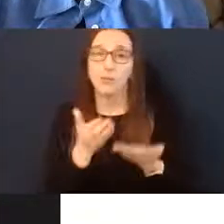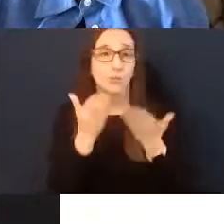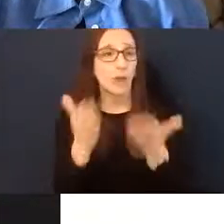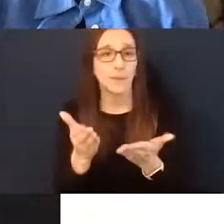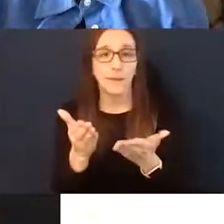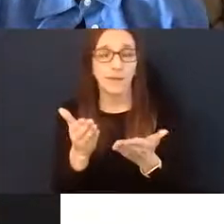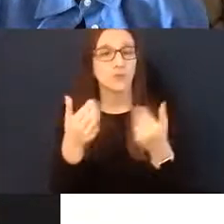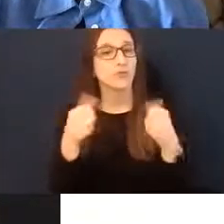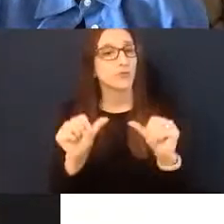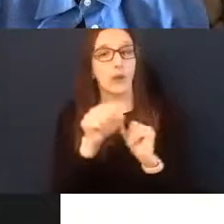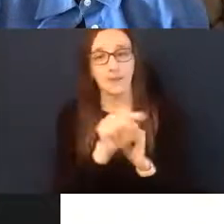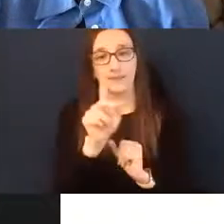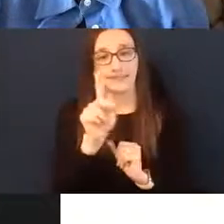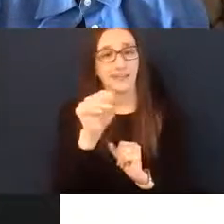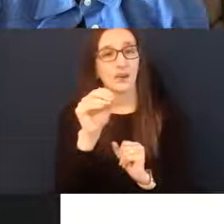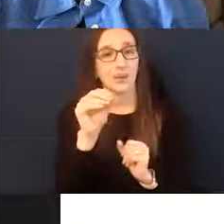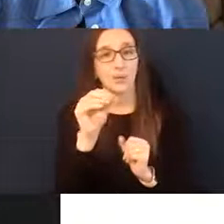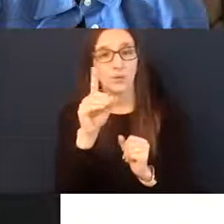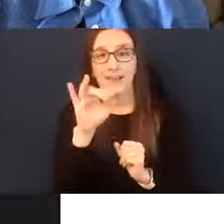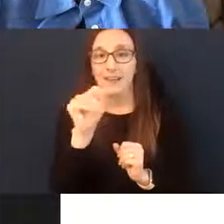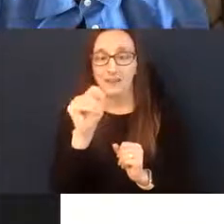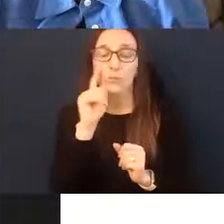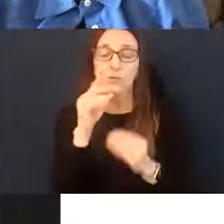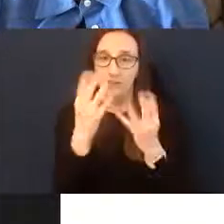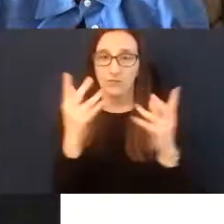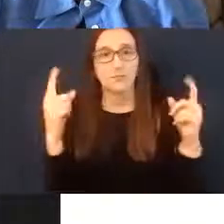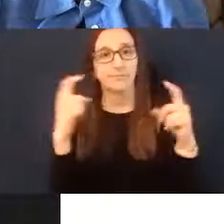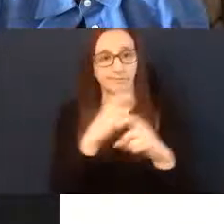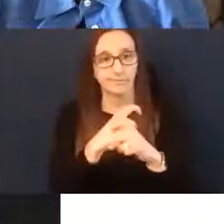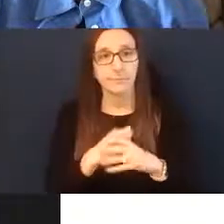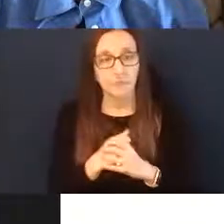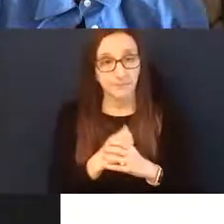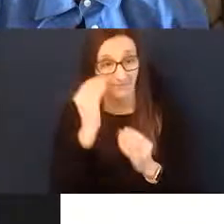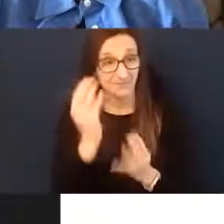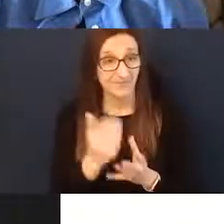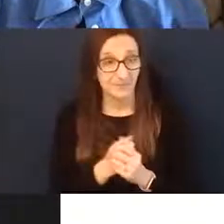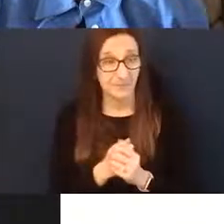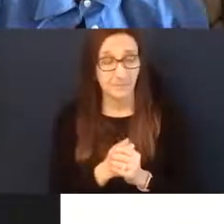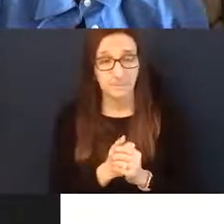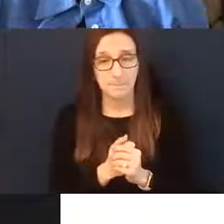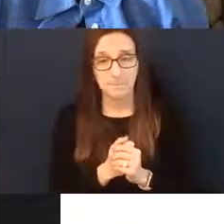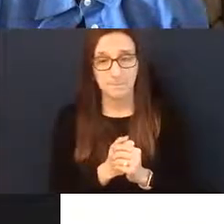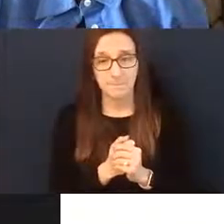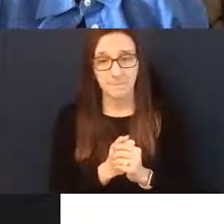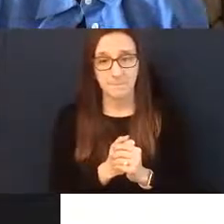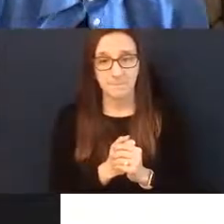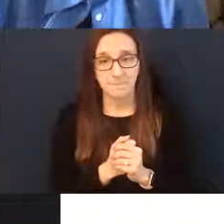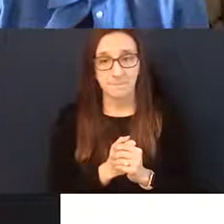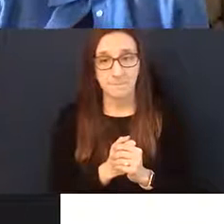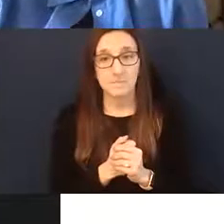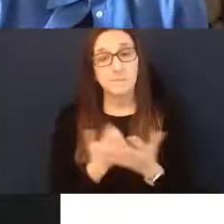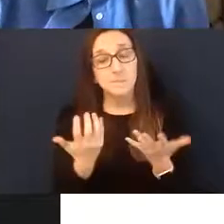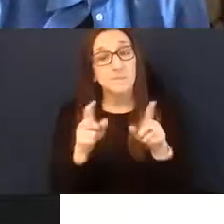this diet either, because you could have some complications. So just be aware of that. Next, you might find